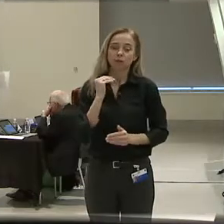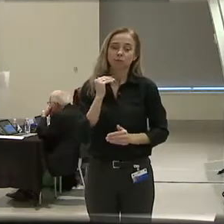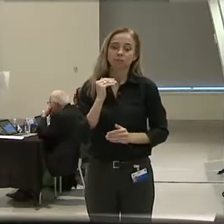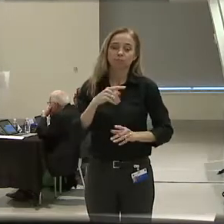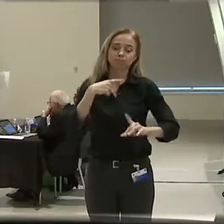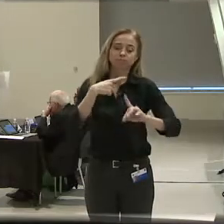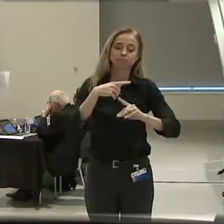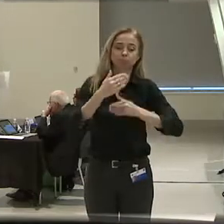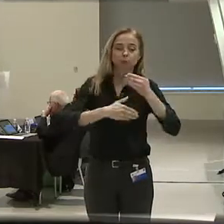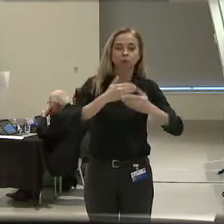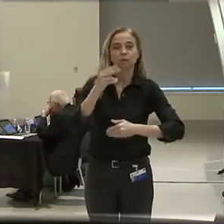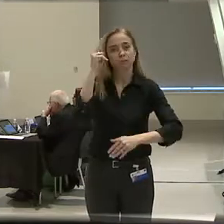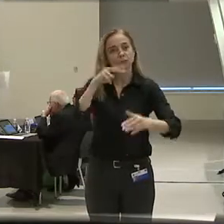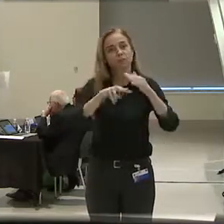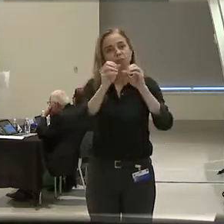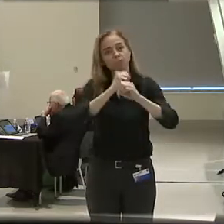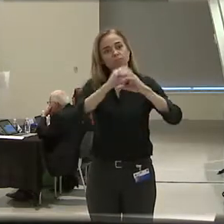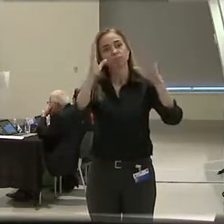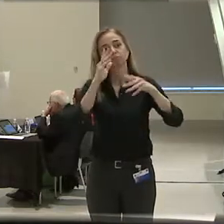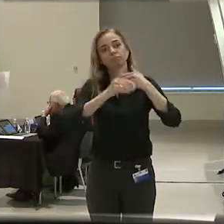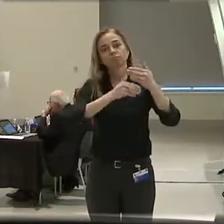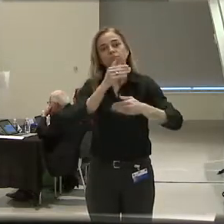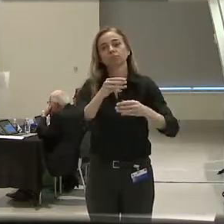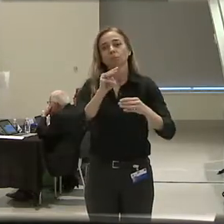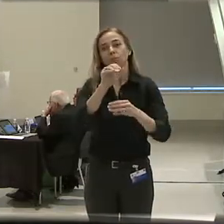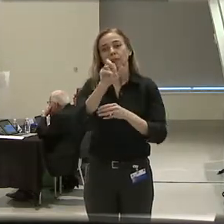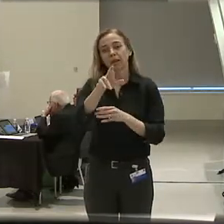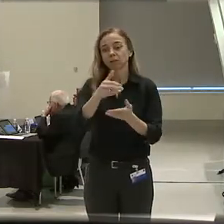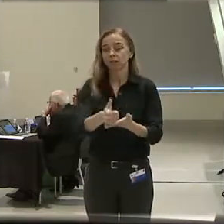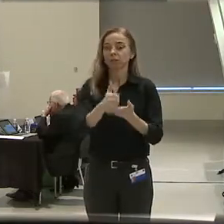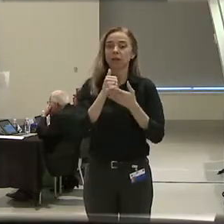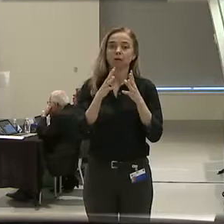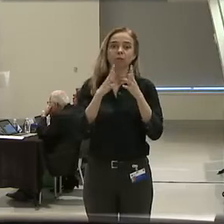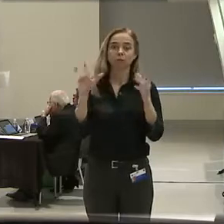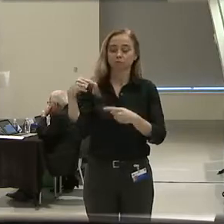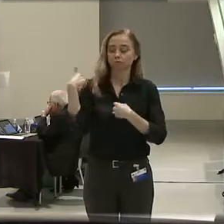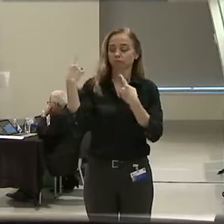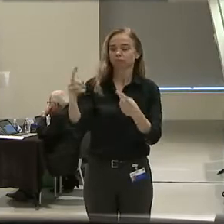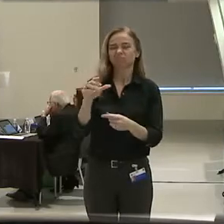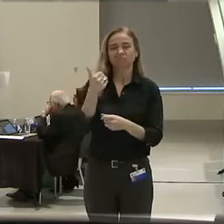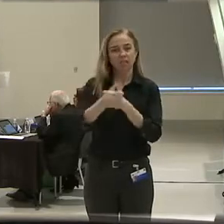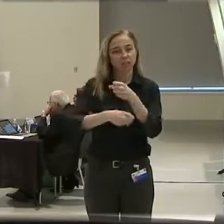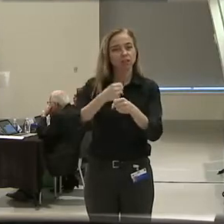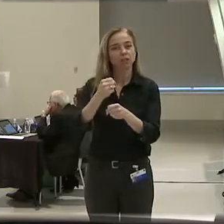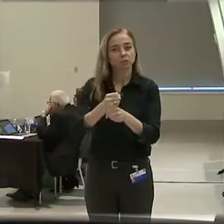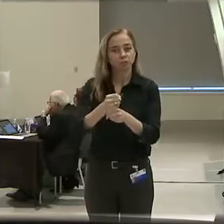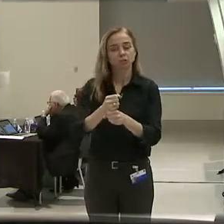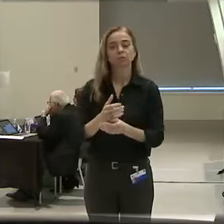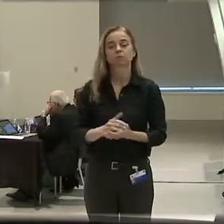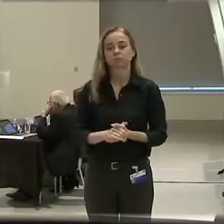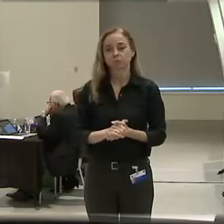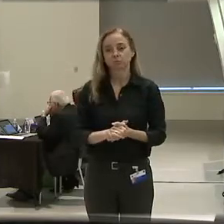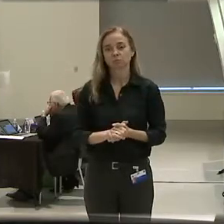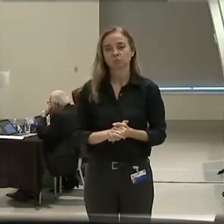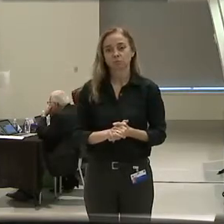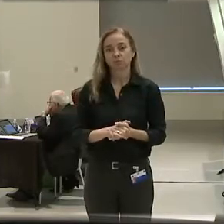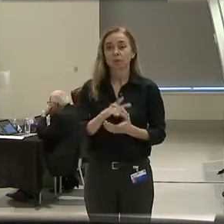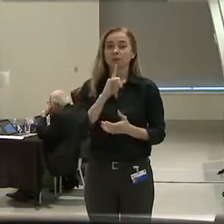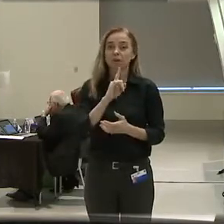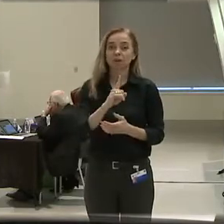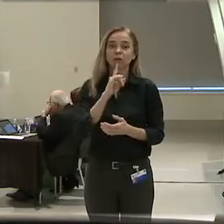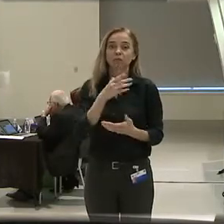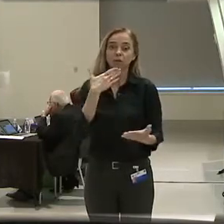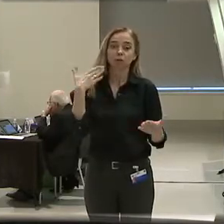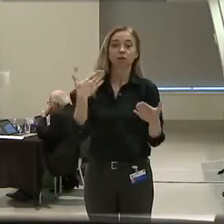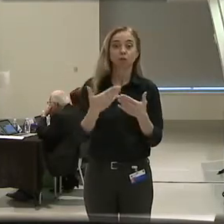mayors, which has been really very, very helpful over the last decade, and they have picked very, very